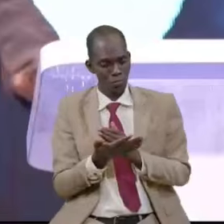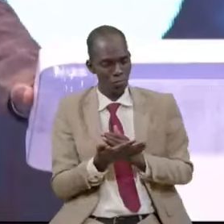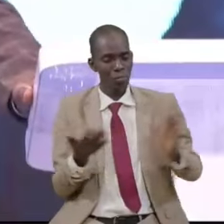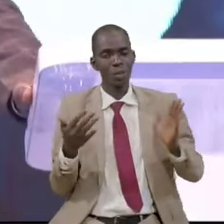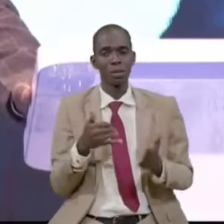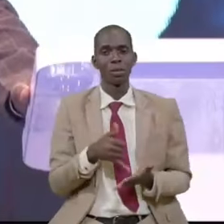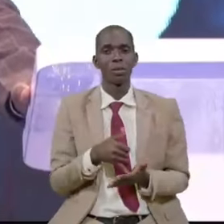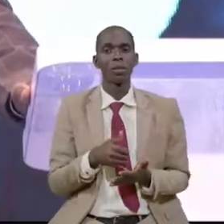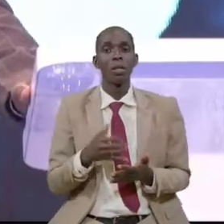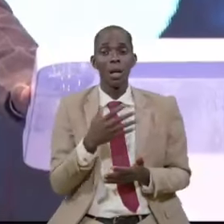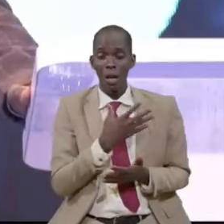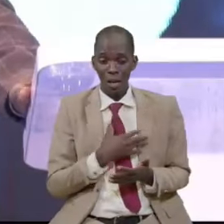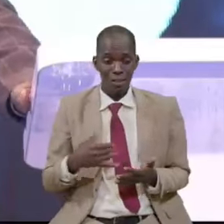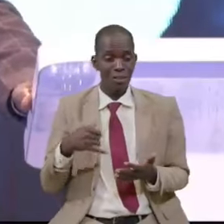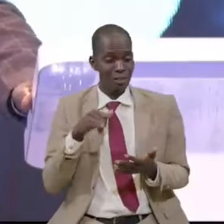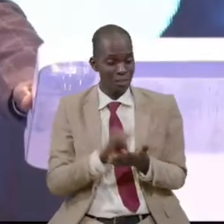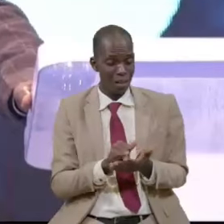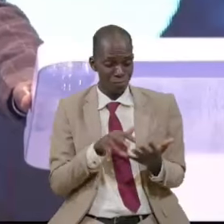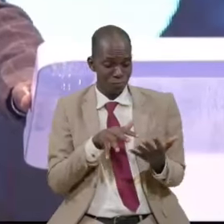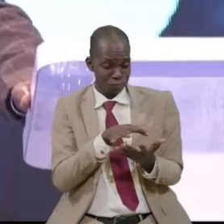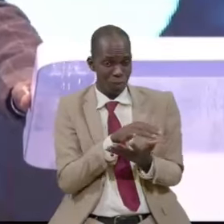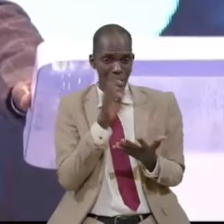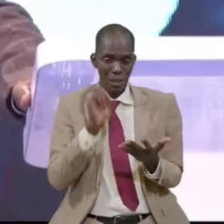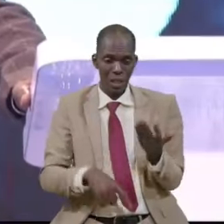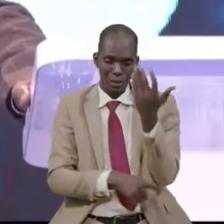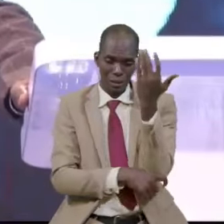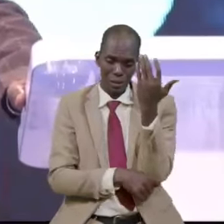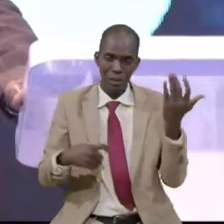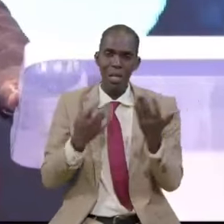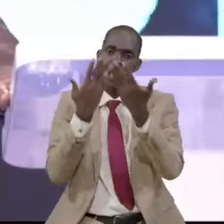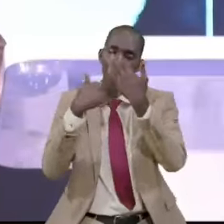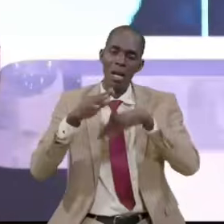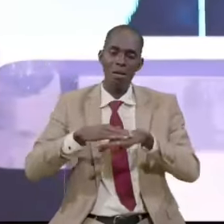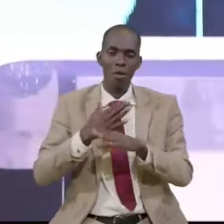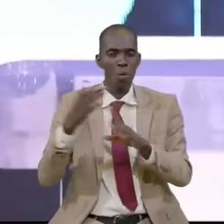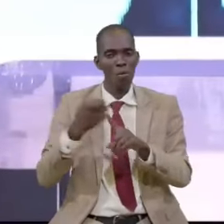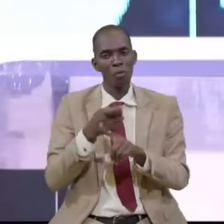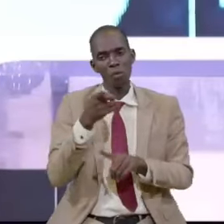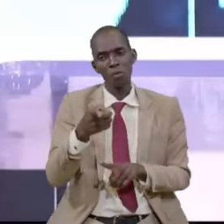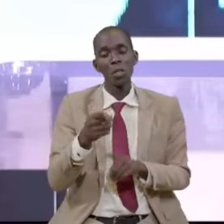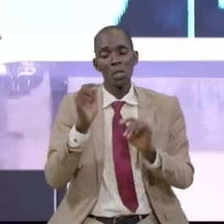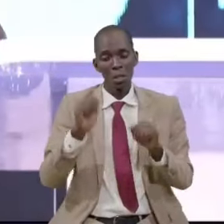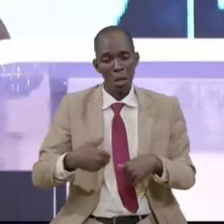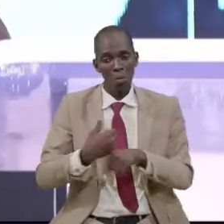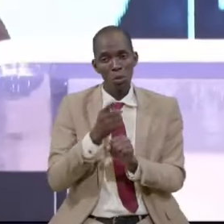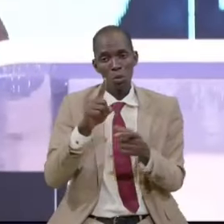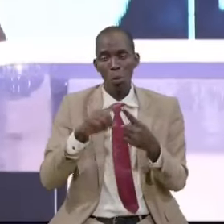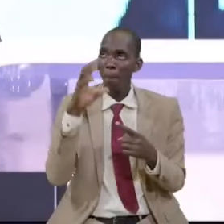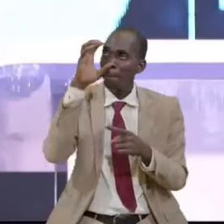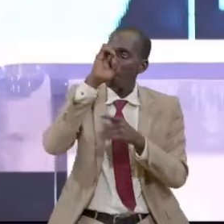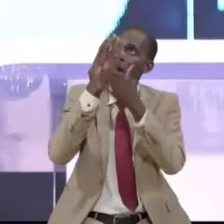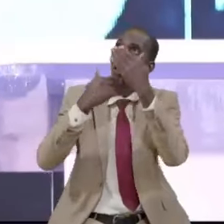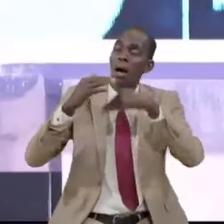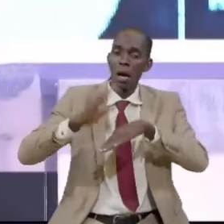heaven away from you, and give you hell fire forever and